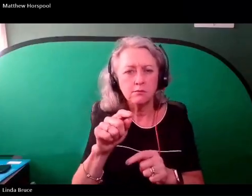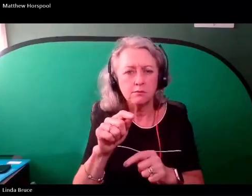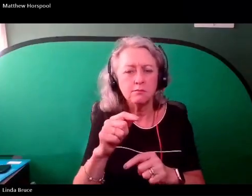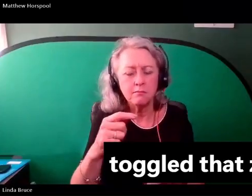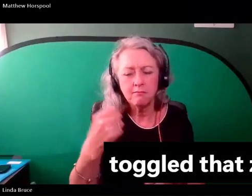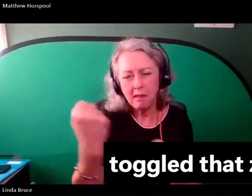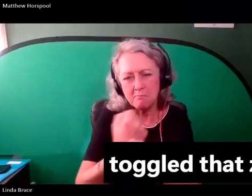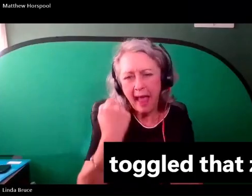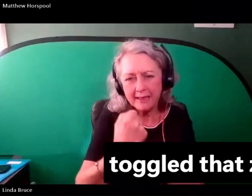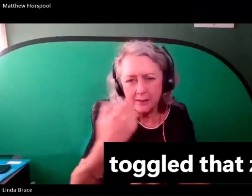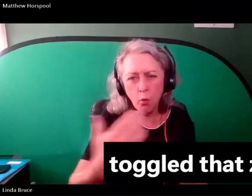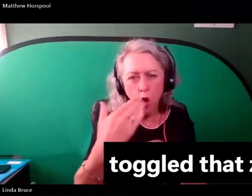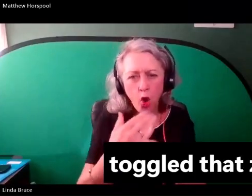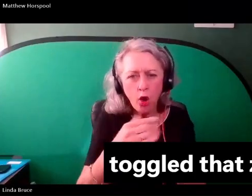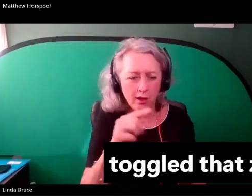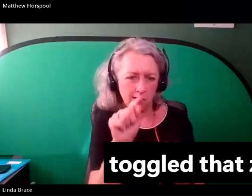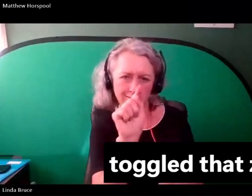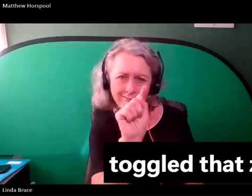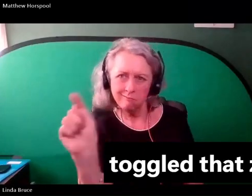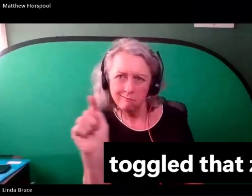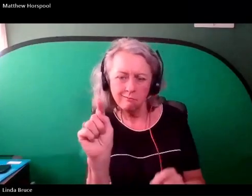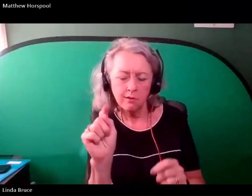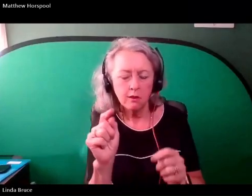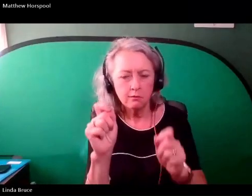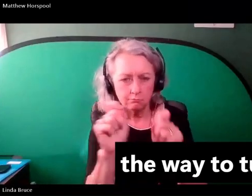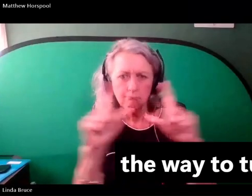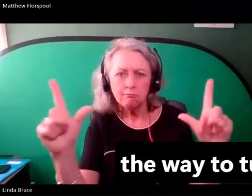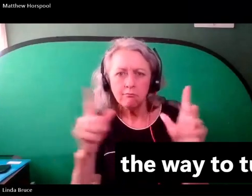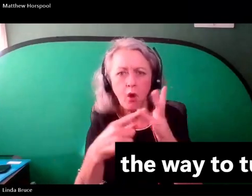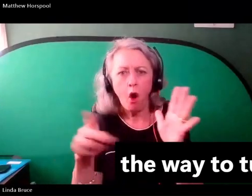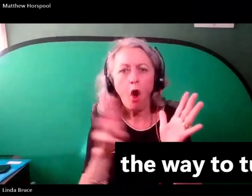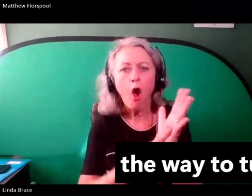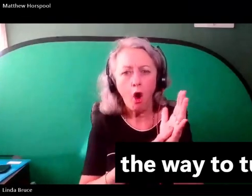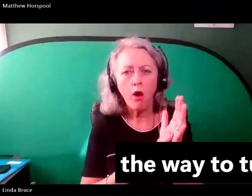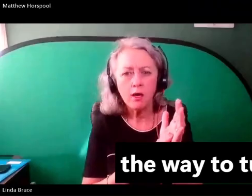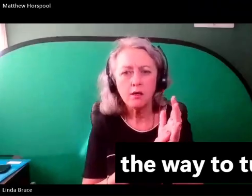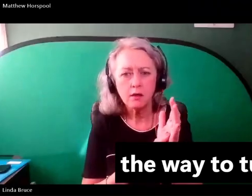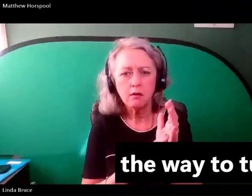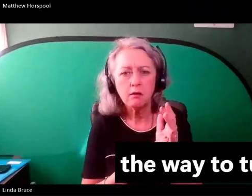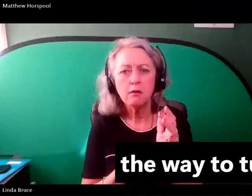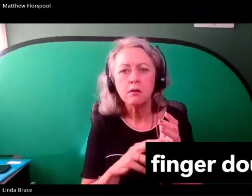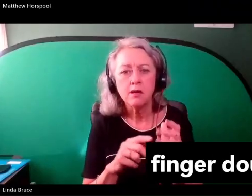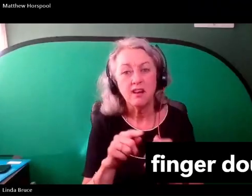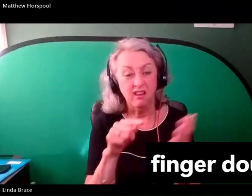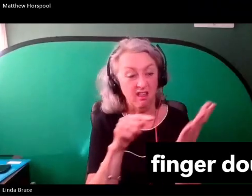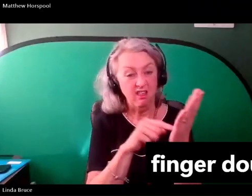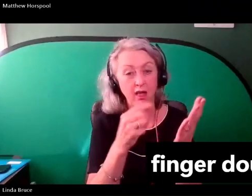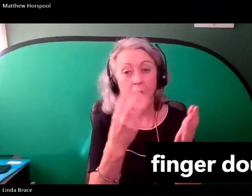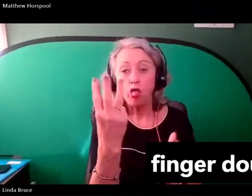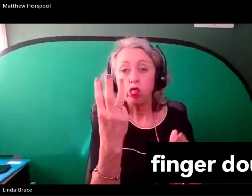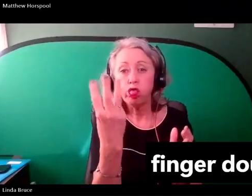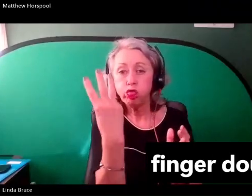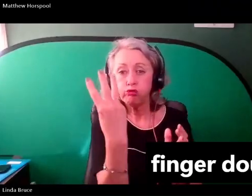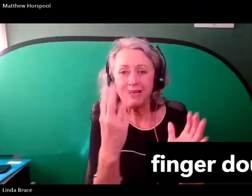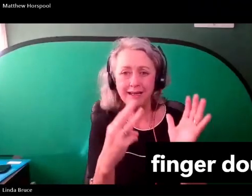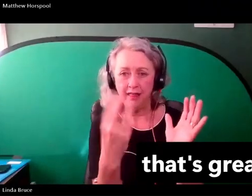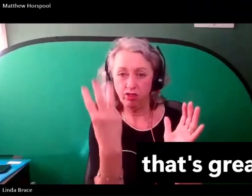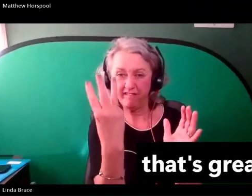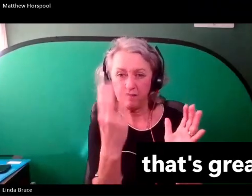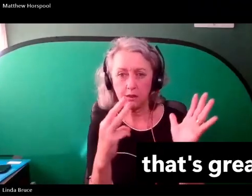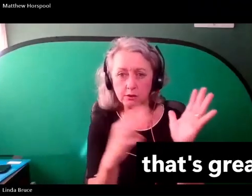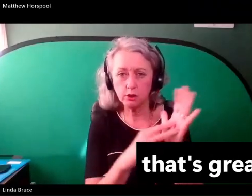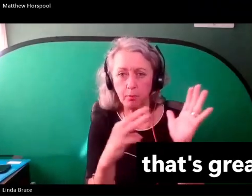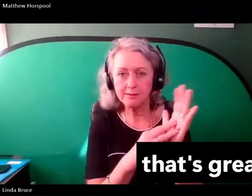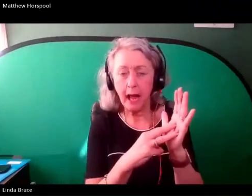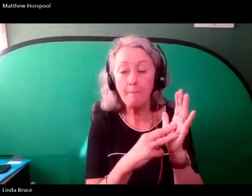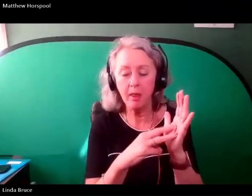actioned toggled that Zoom switch from off to on, the way to turn on and off is that 3-finger double tap. Brilliant. Okay, that's